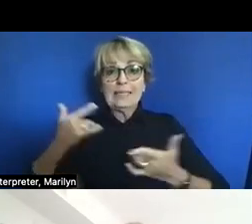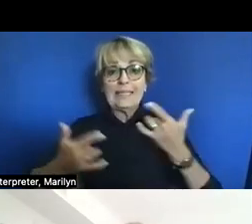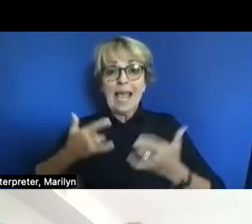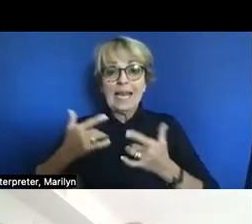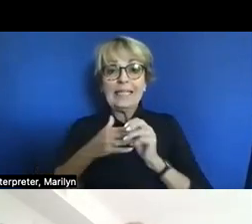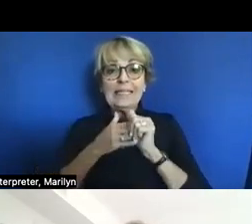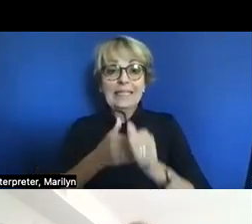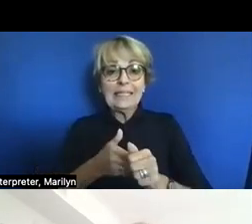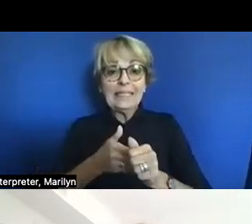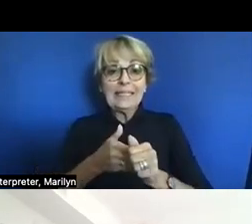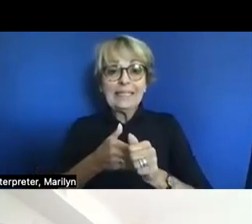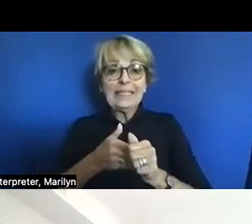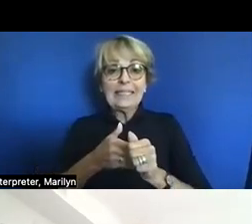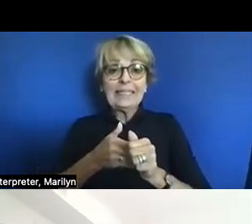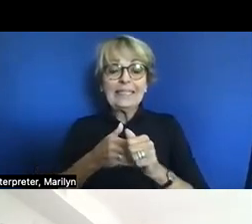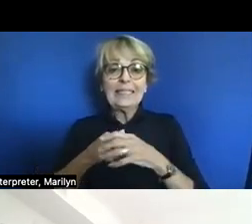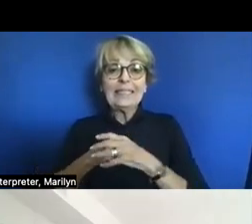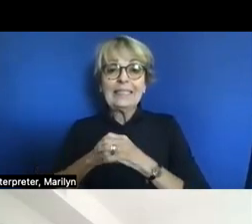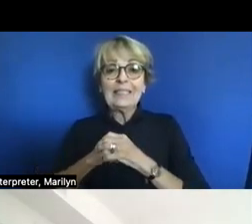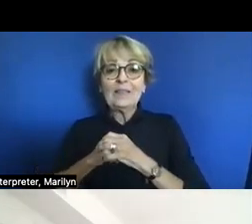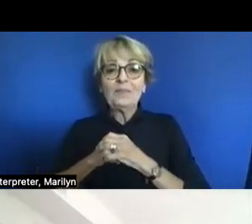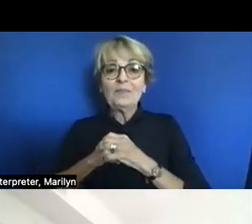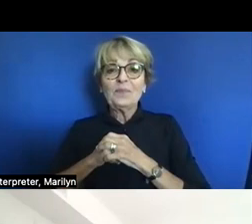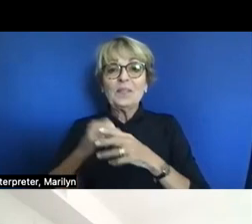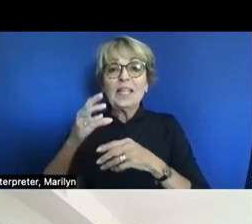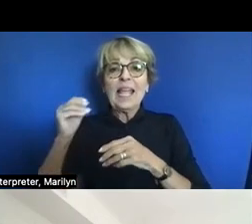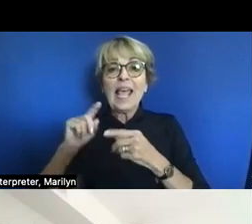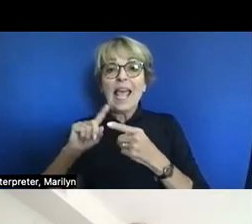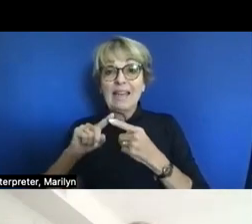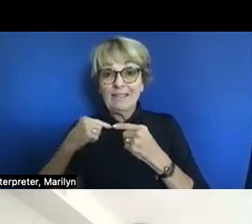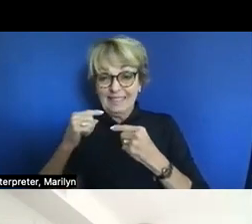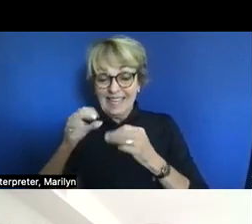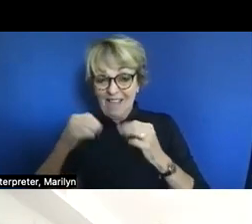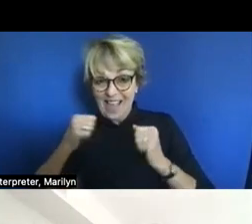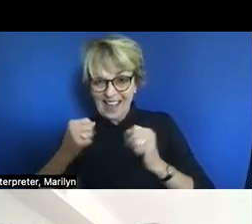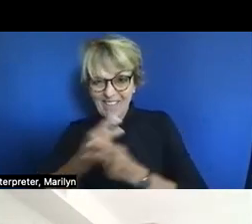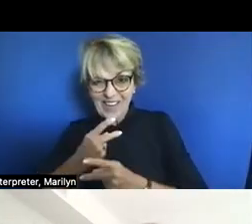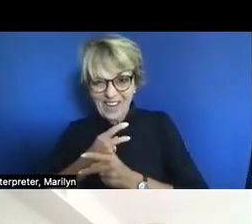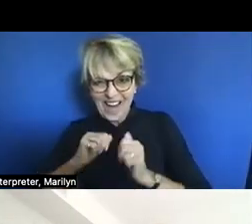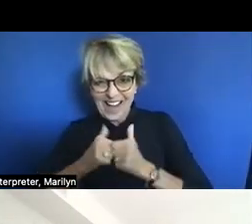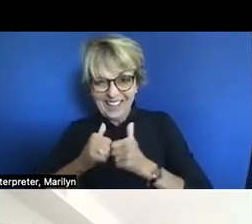lead. Mm-hmm. And once I figure out how to do it.